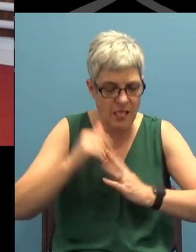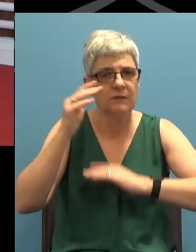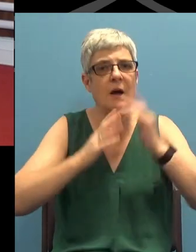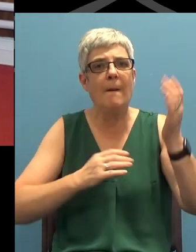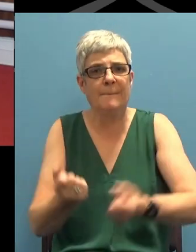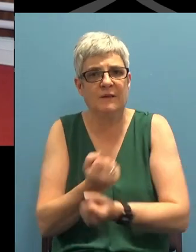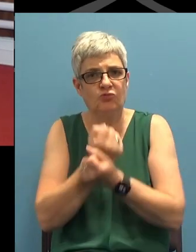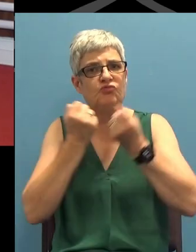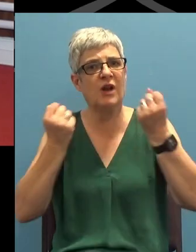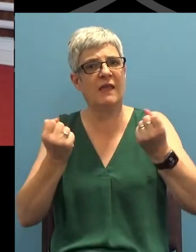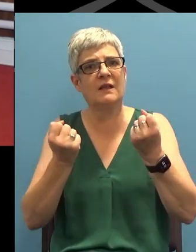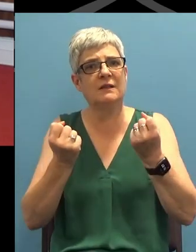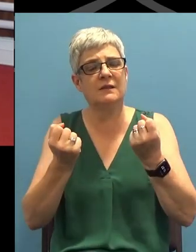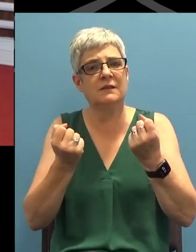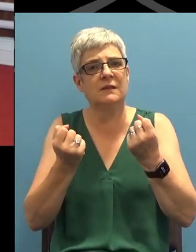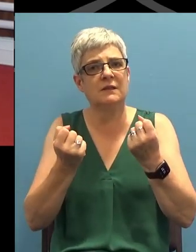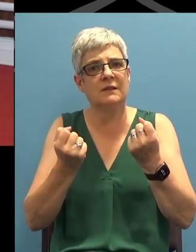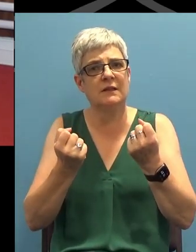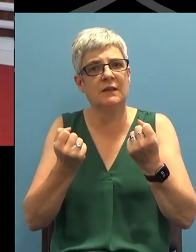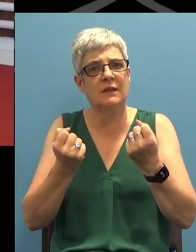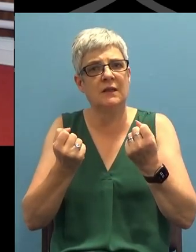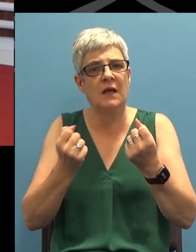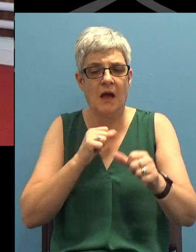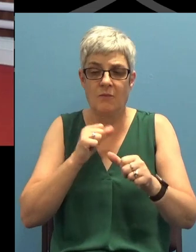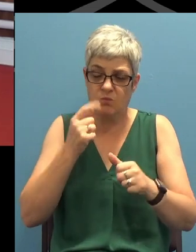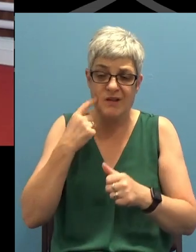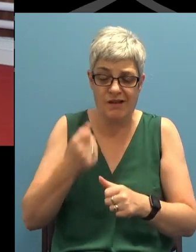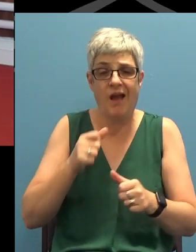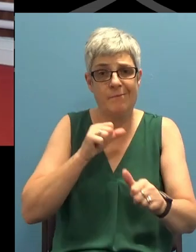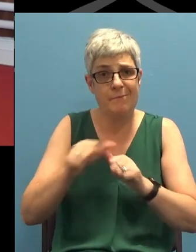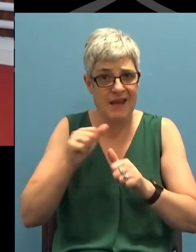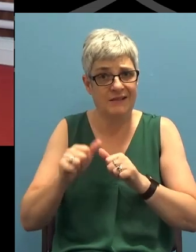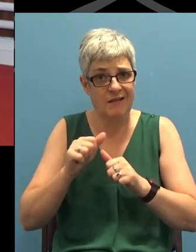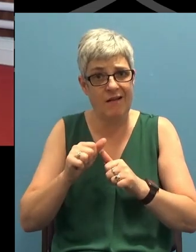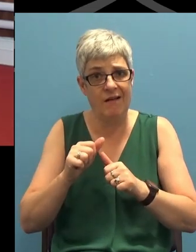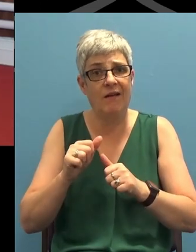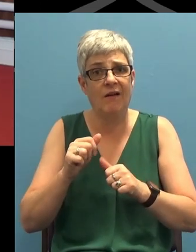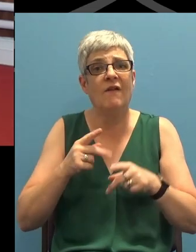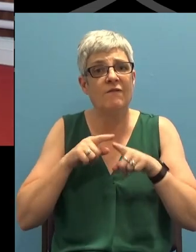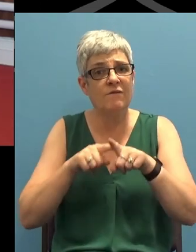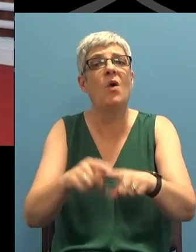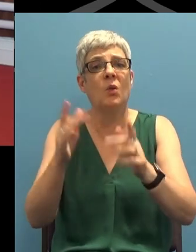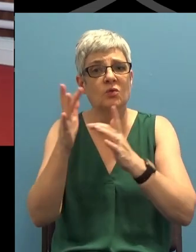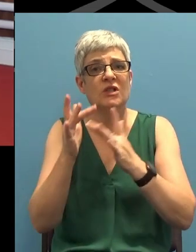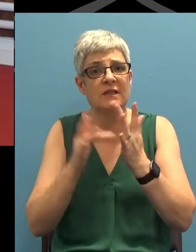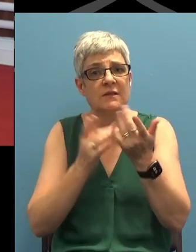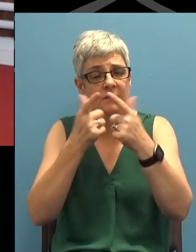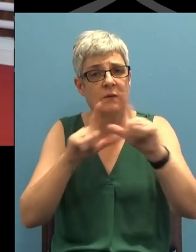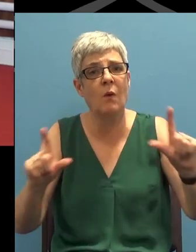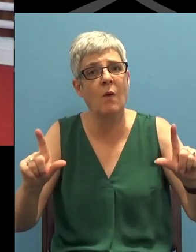and strengthened and better enabled to follow our Lord Jesus,